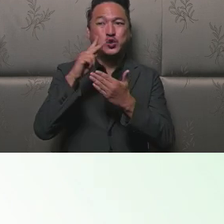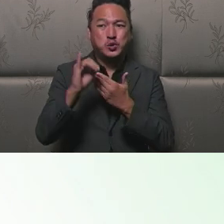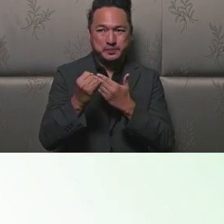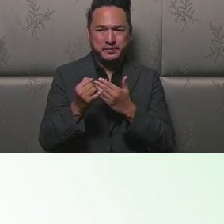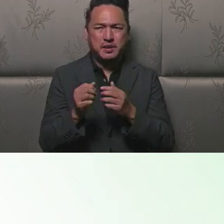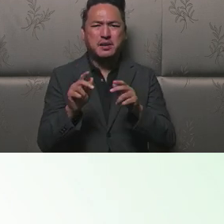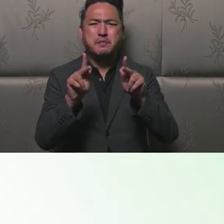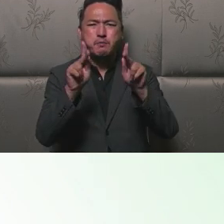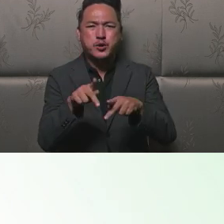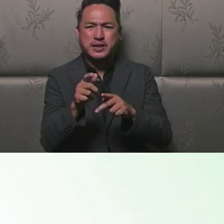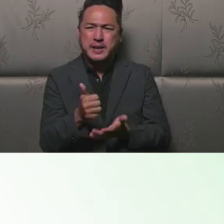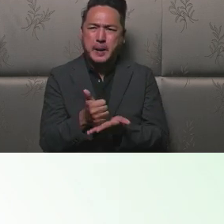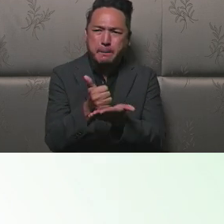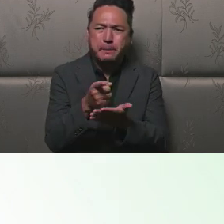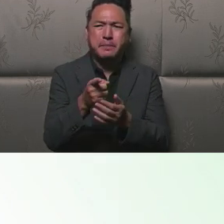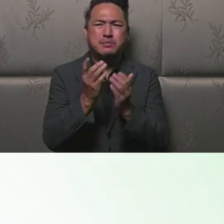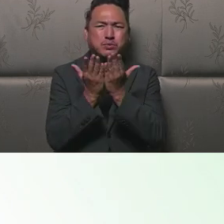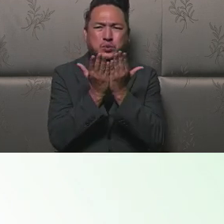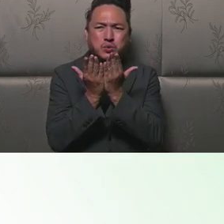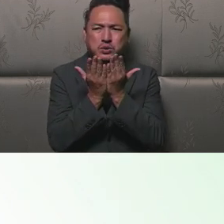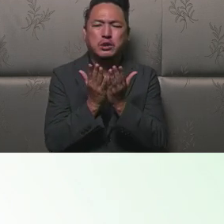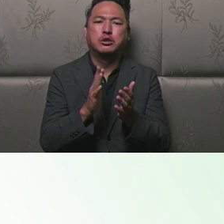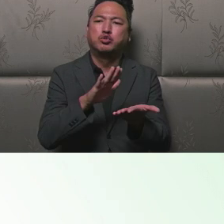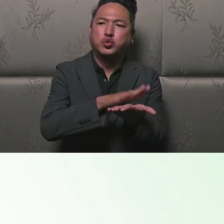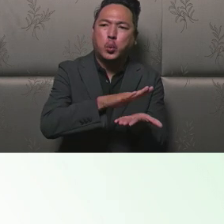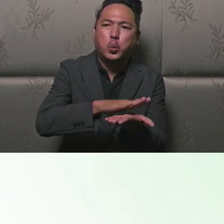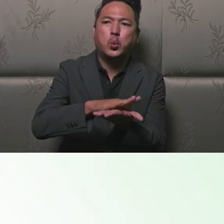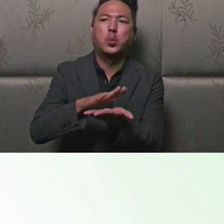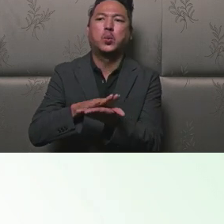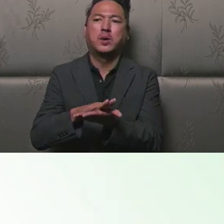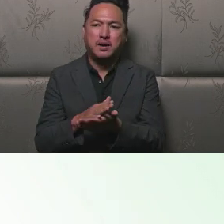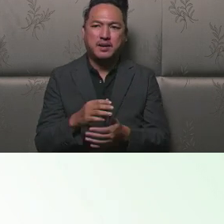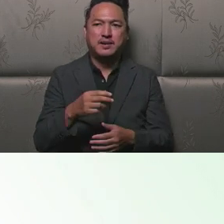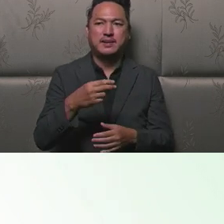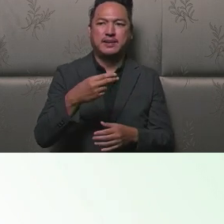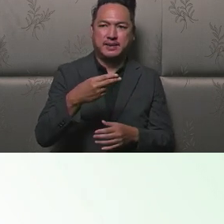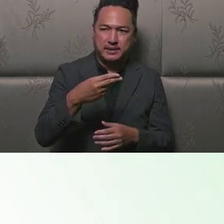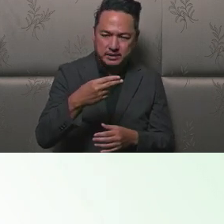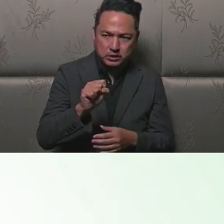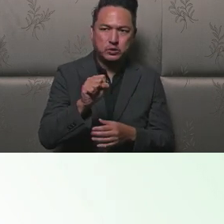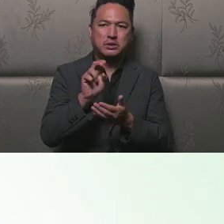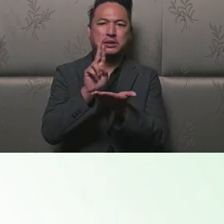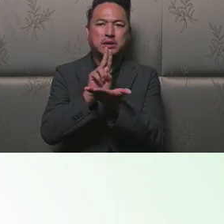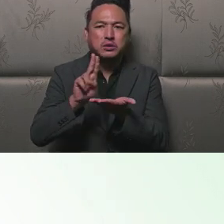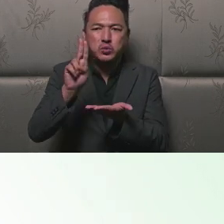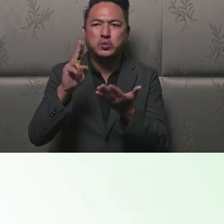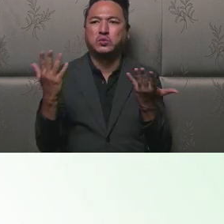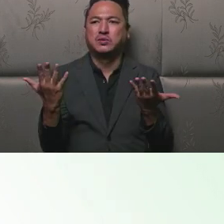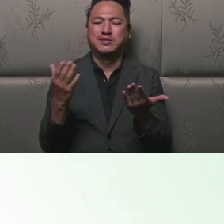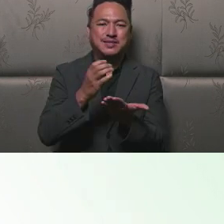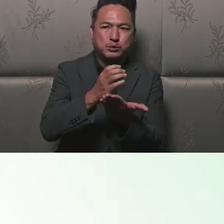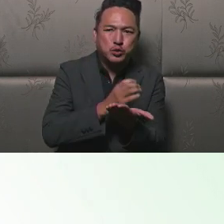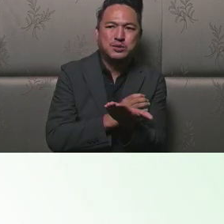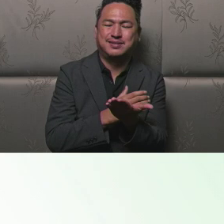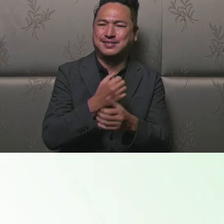which includes formal education, vocational training, online courses, professional work, certificates, as